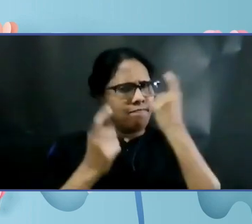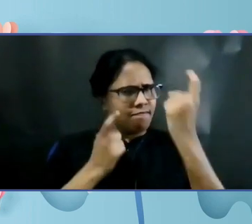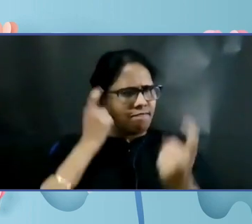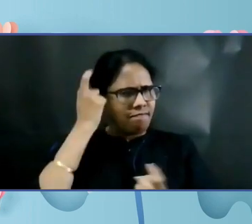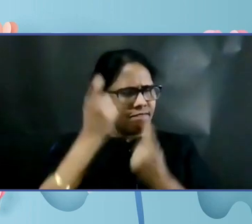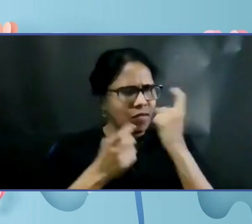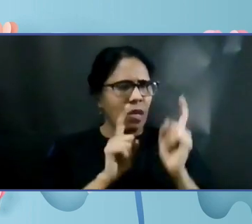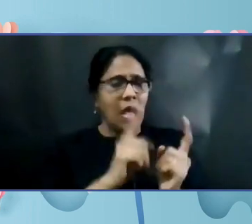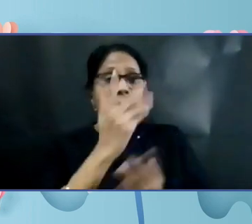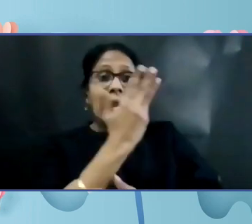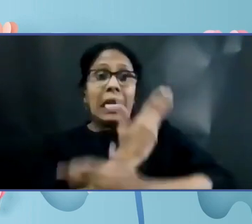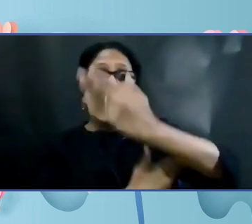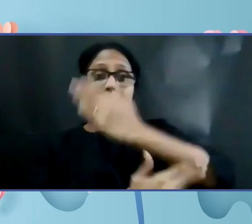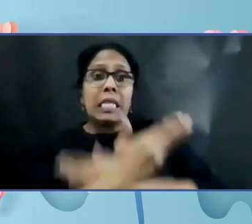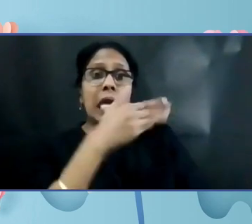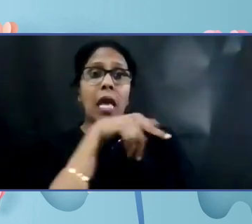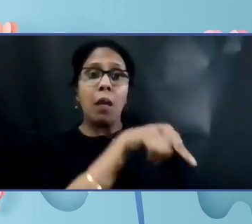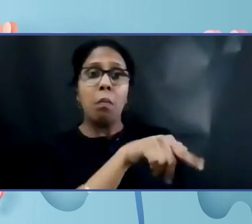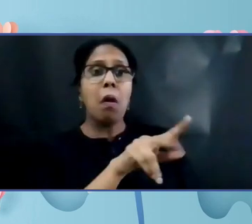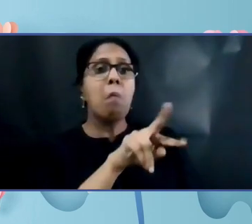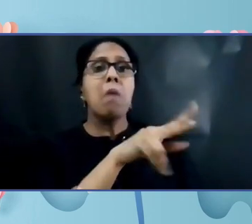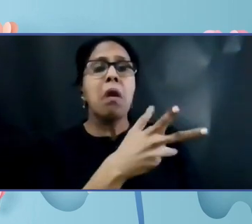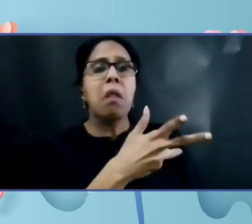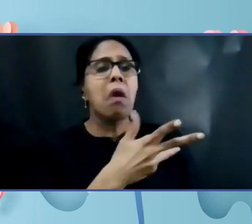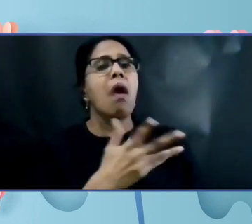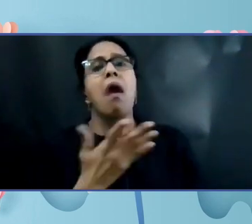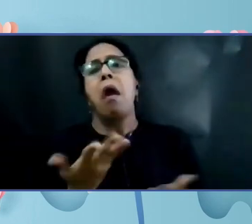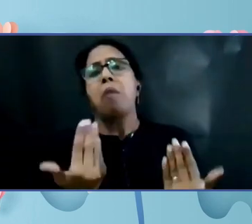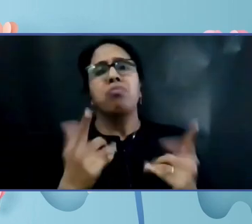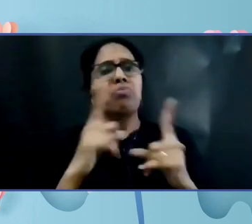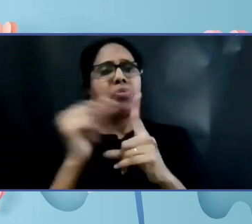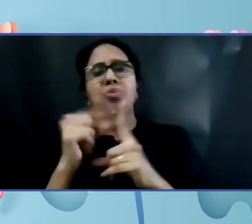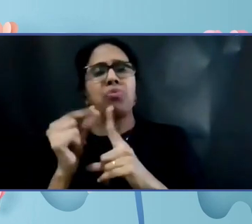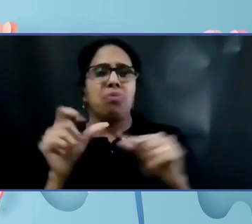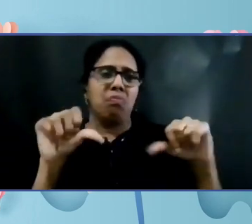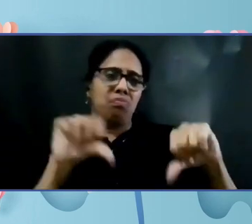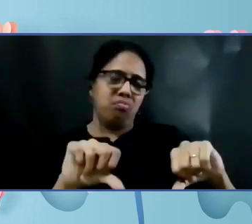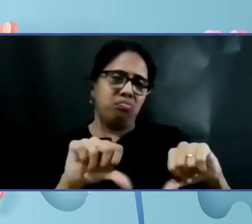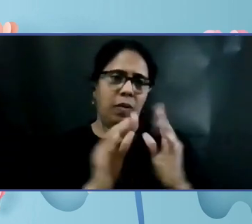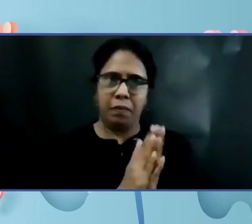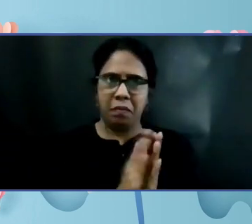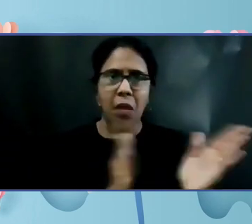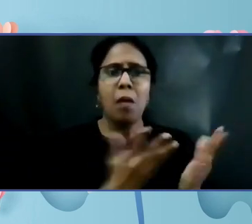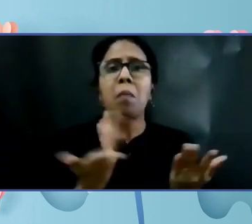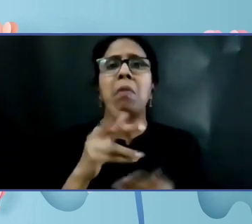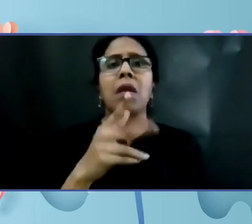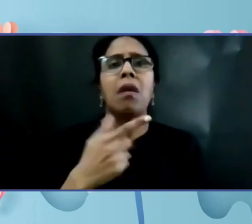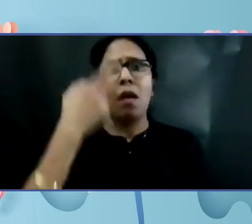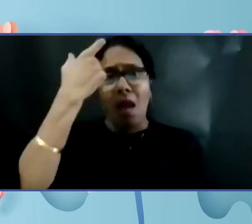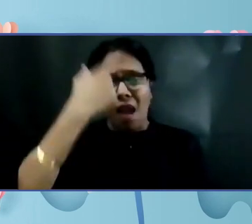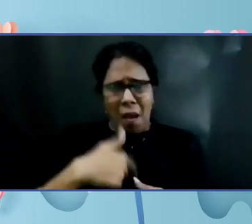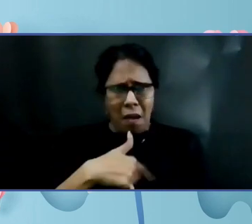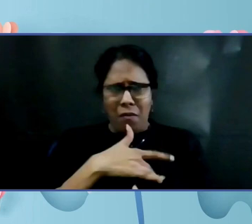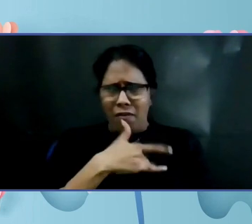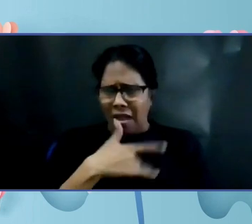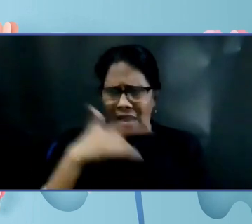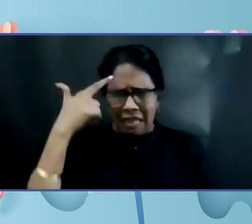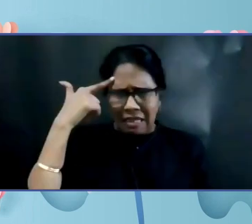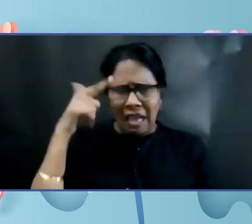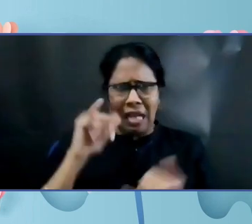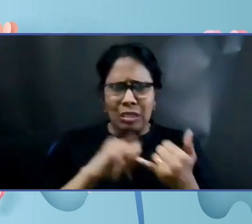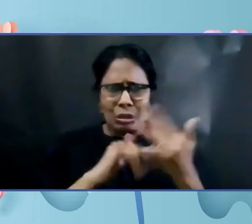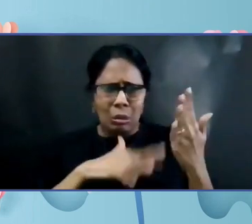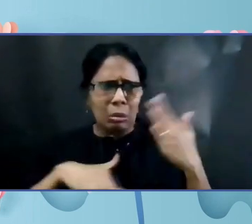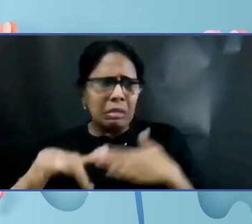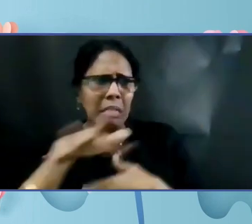word disabled means not abled, and that to me reveals why society